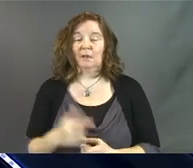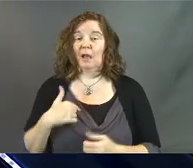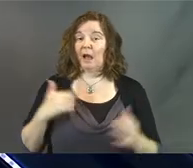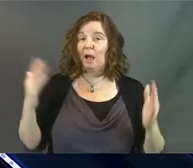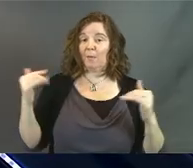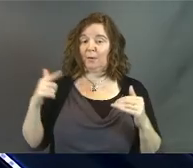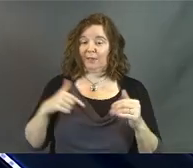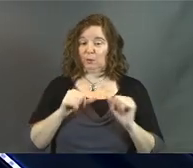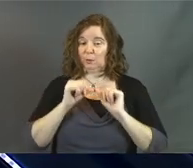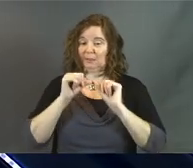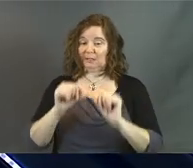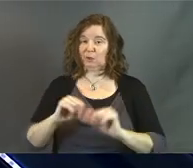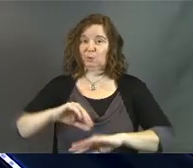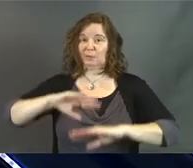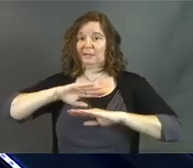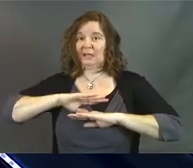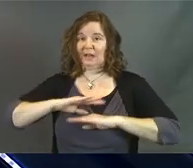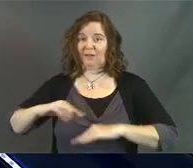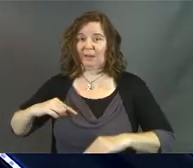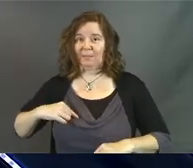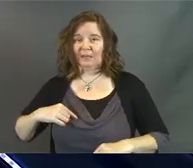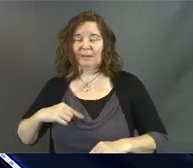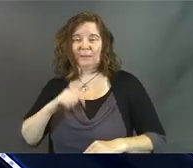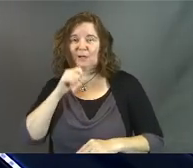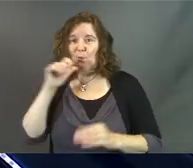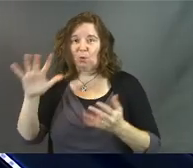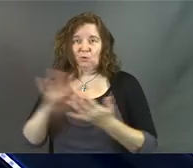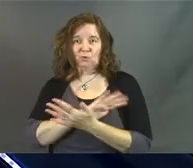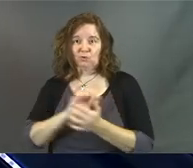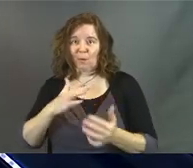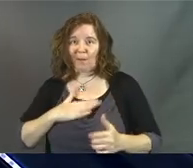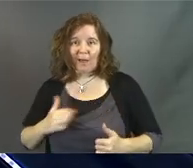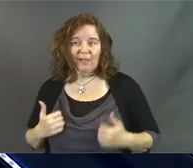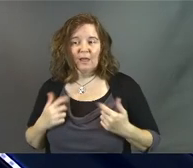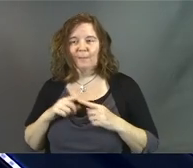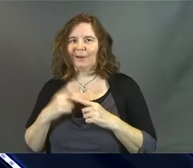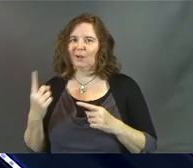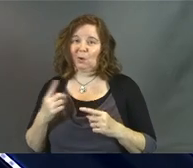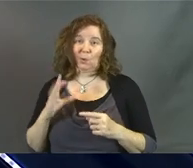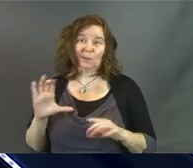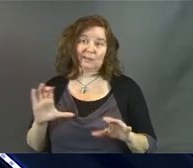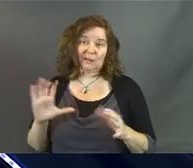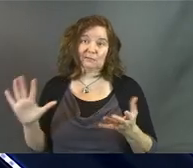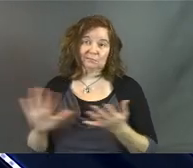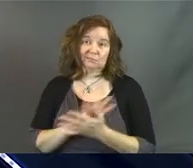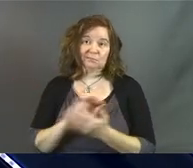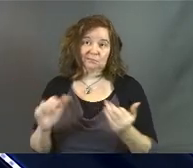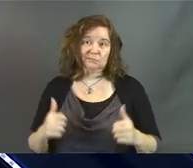I'm hoping that this will continue to satisfy me, and it will not destroy my life, and yet it always does.